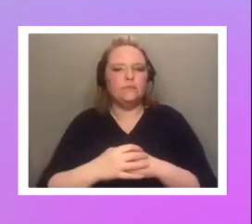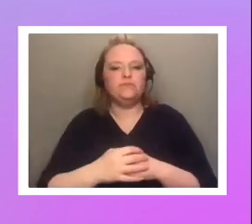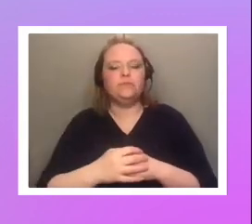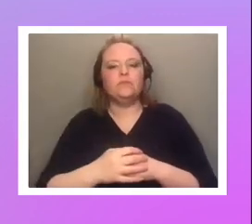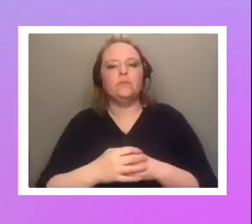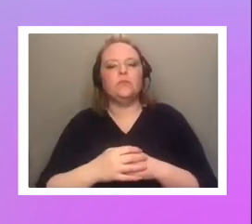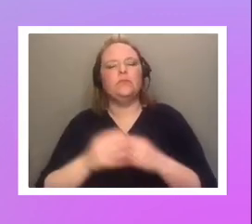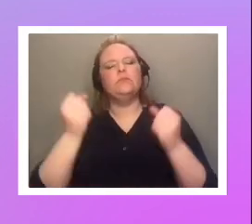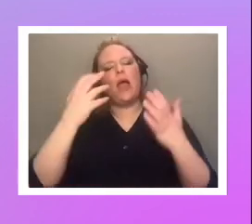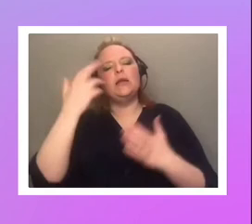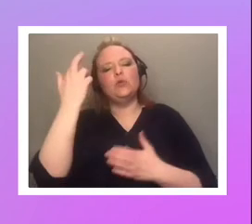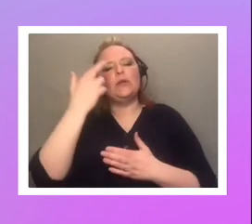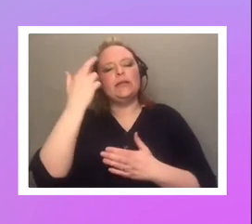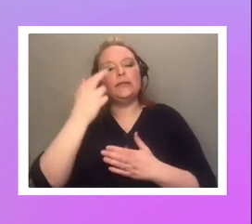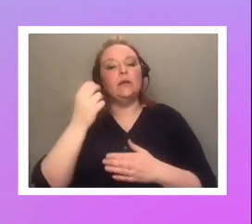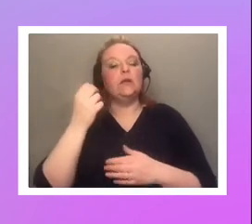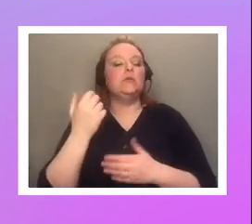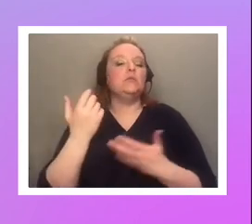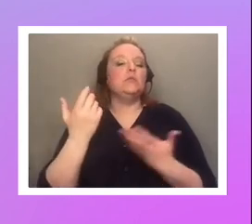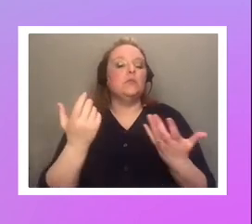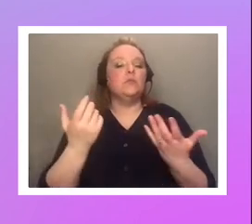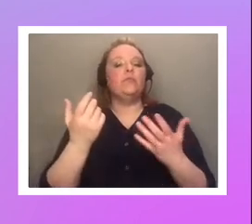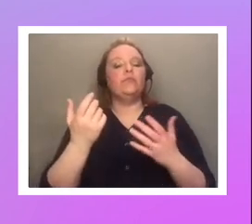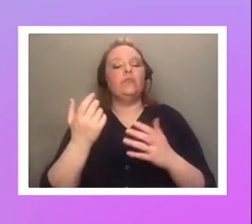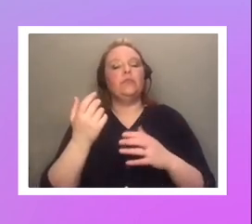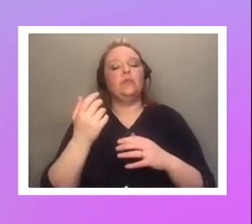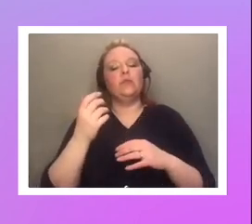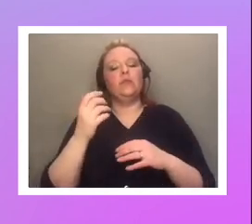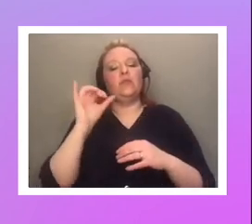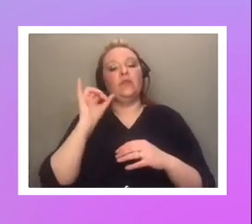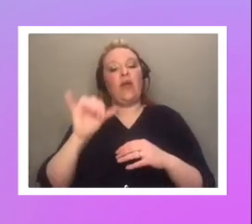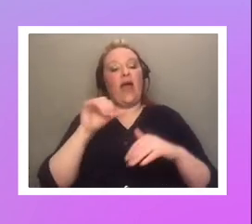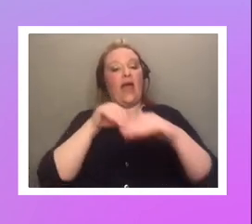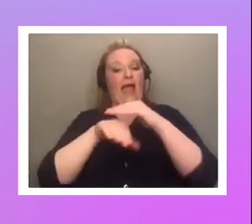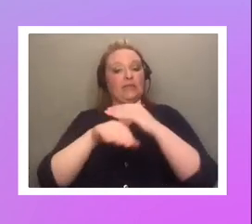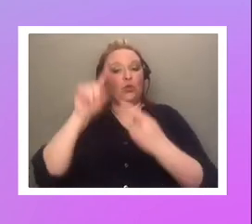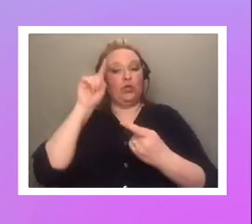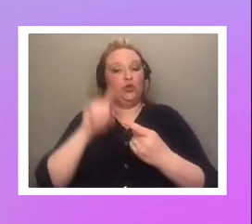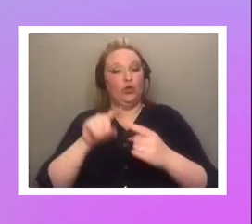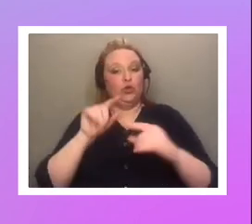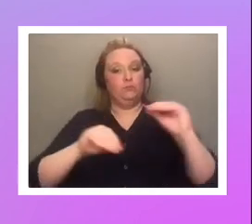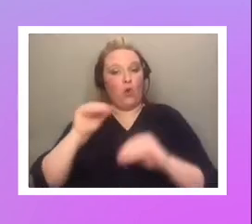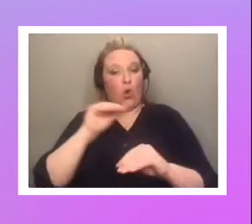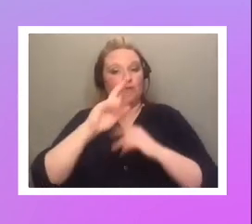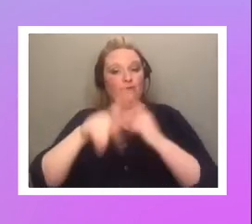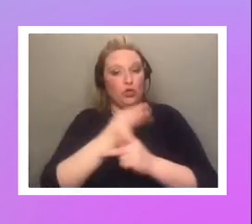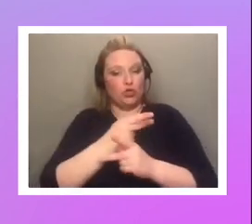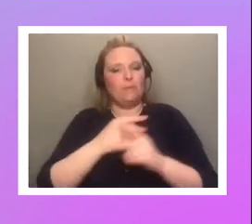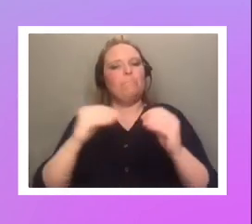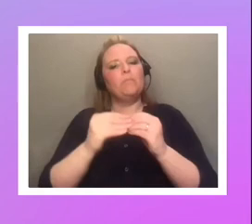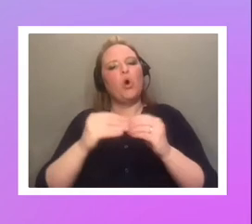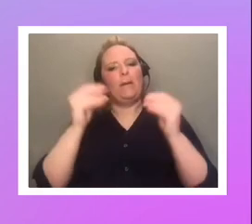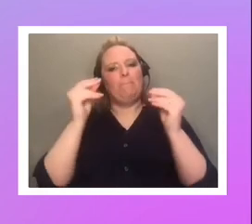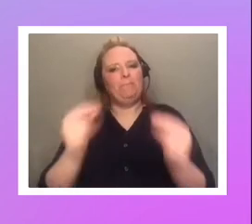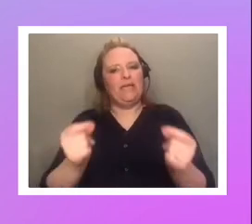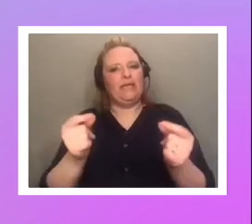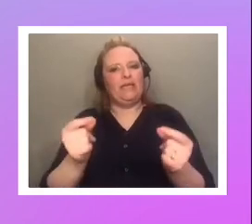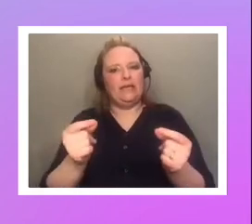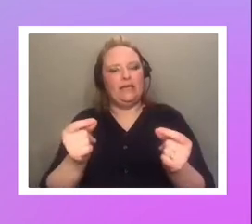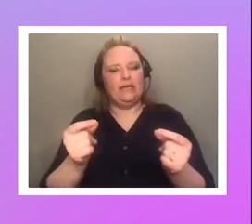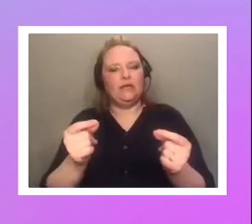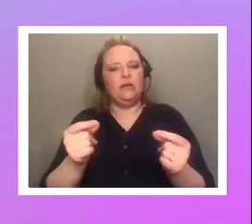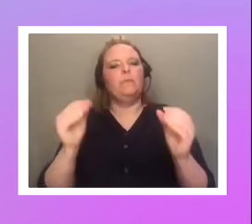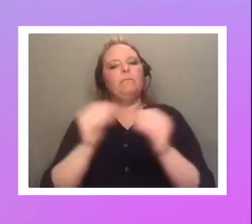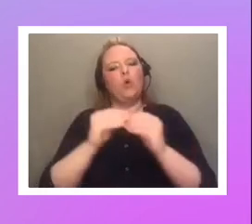For a number of reasons, if for nothing else, just to make that that the access to a reduced motion version much more immediate and